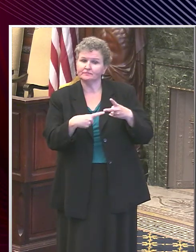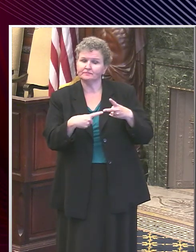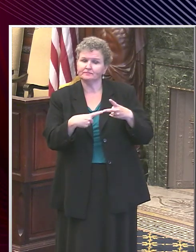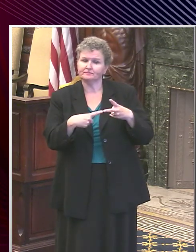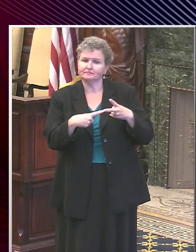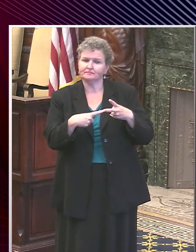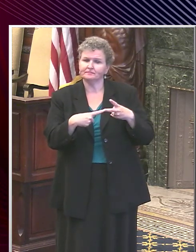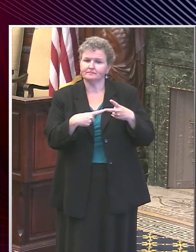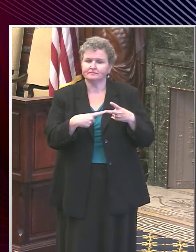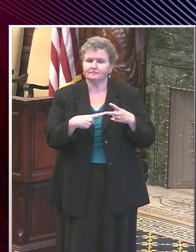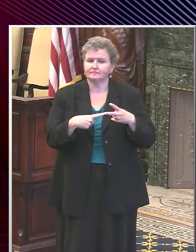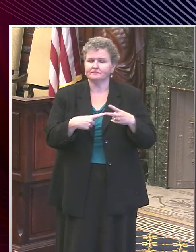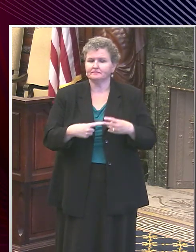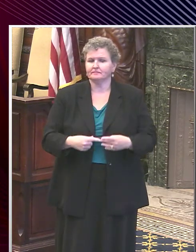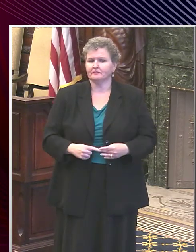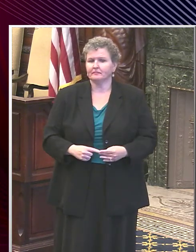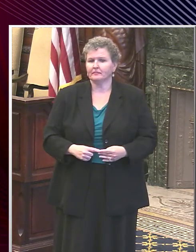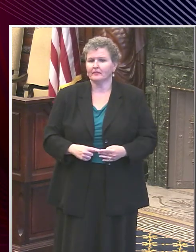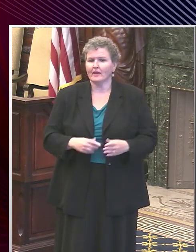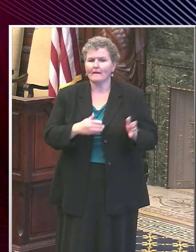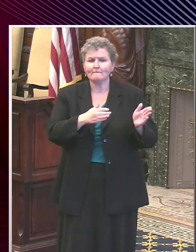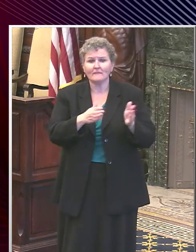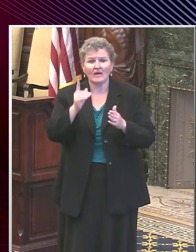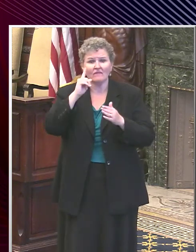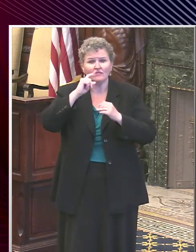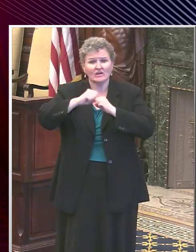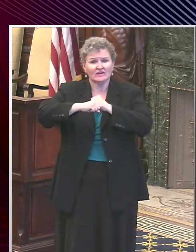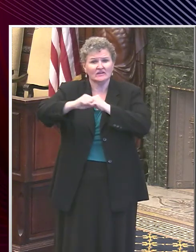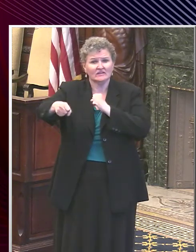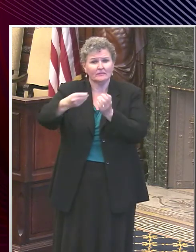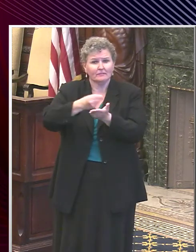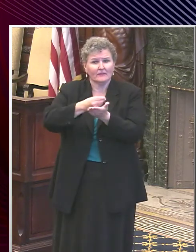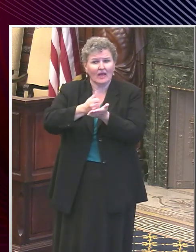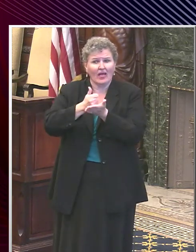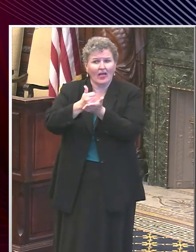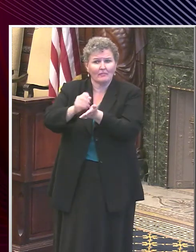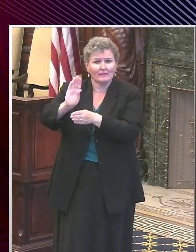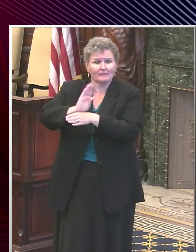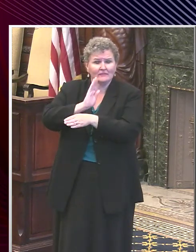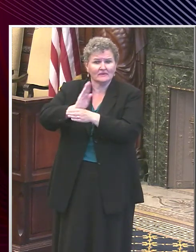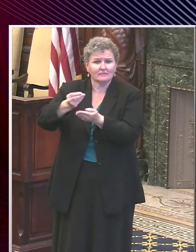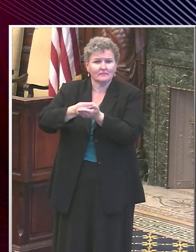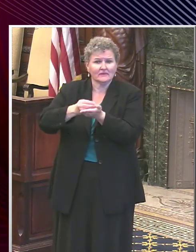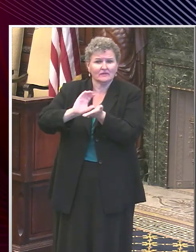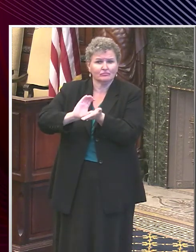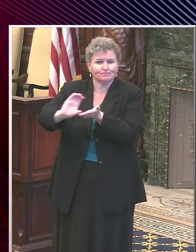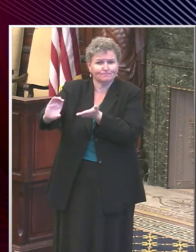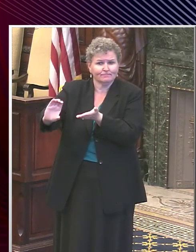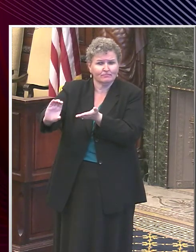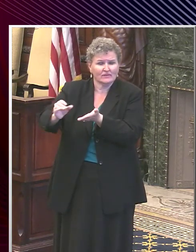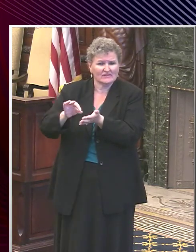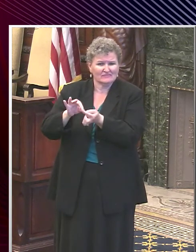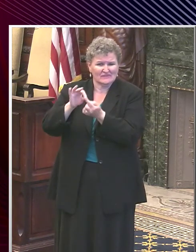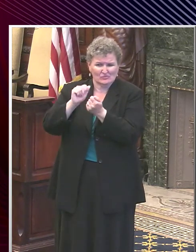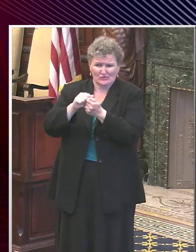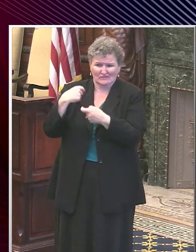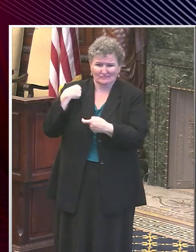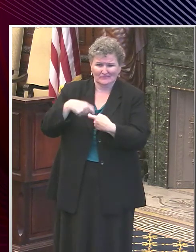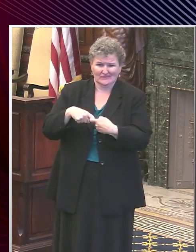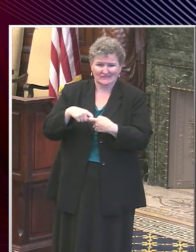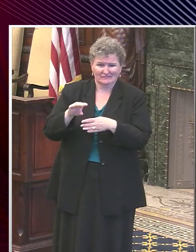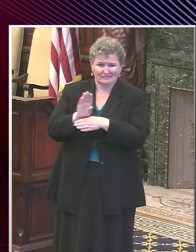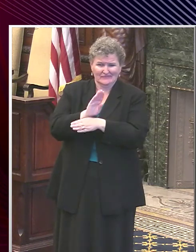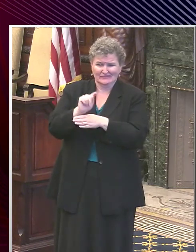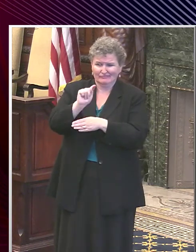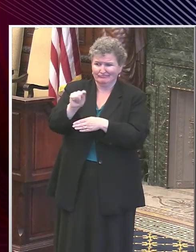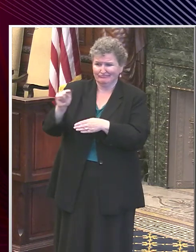of extending any financial help to businesses, especially small businesses and Hispanic businesses, in particular restaurants that have seen their